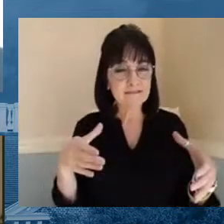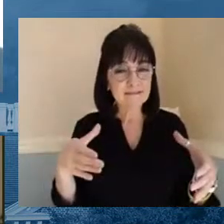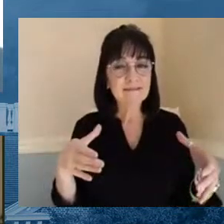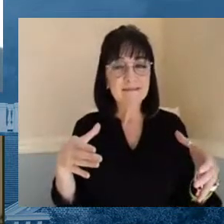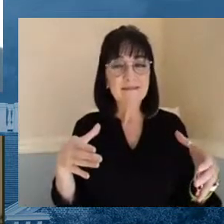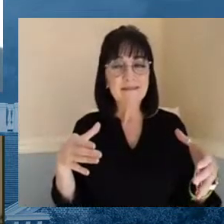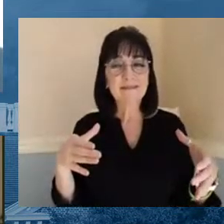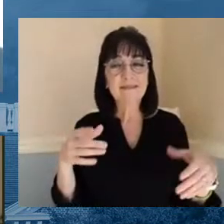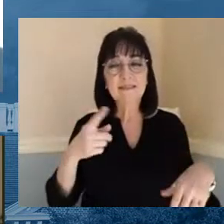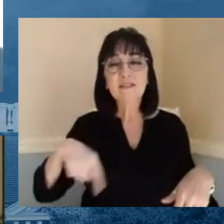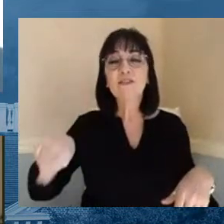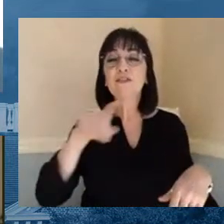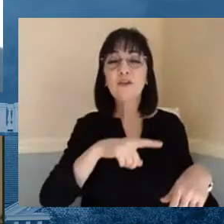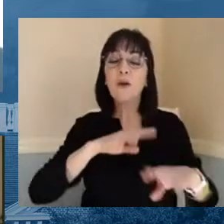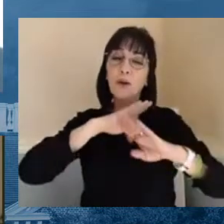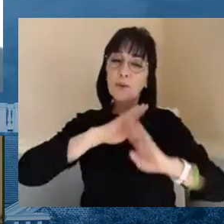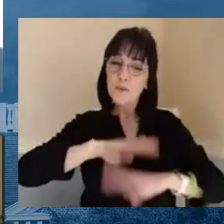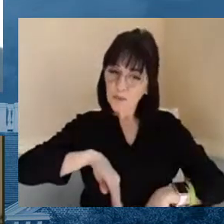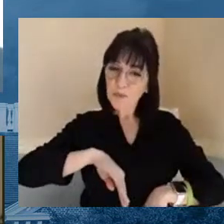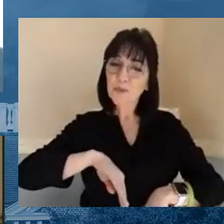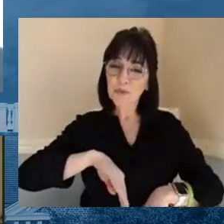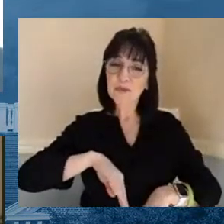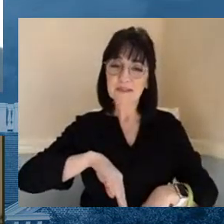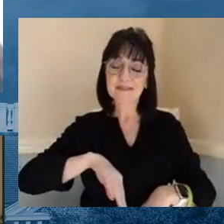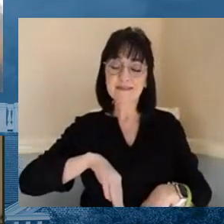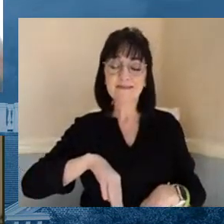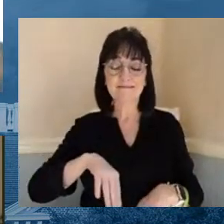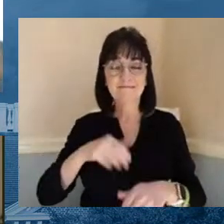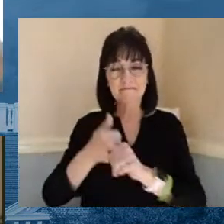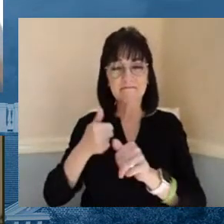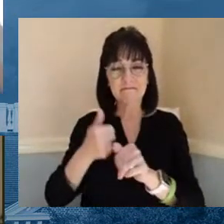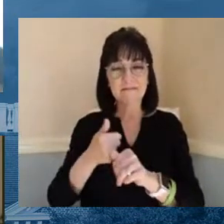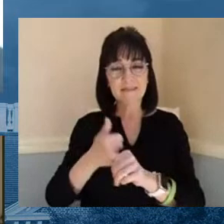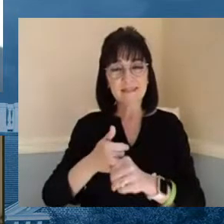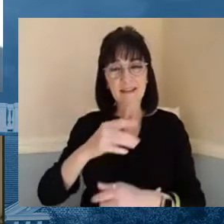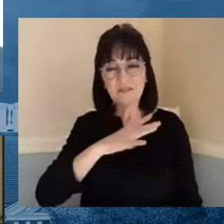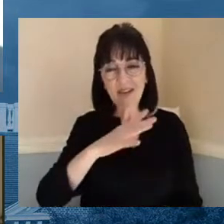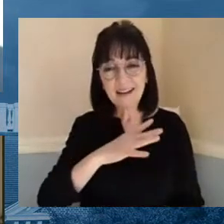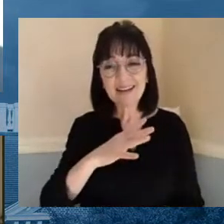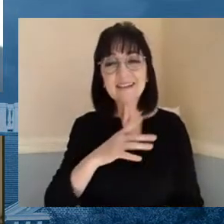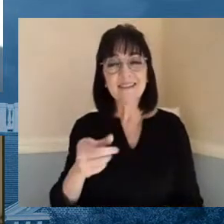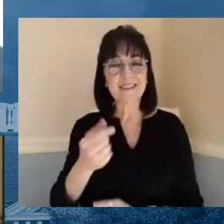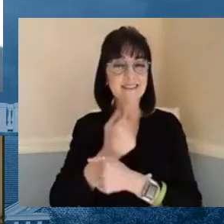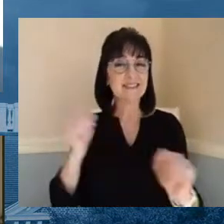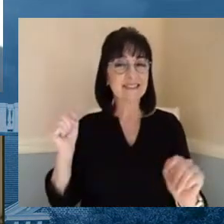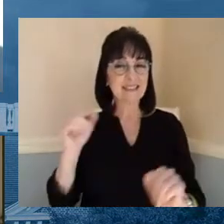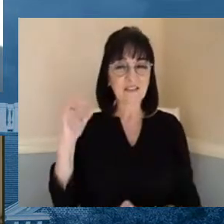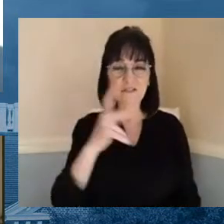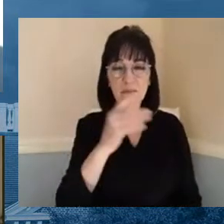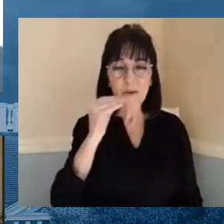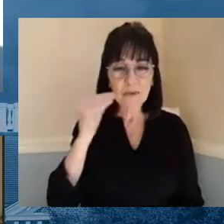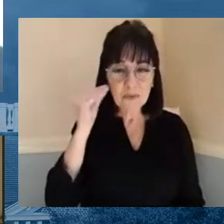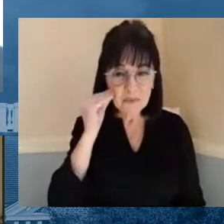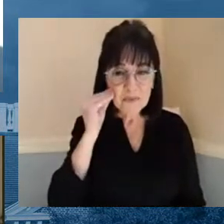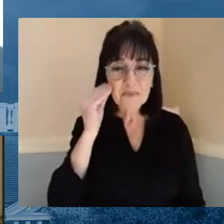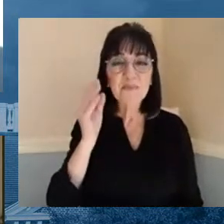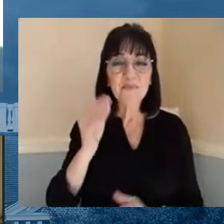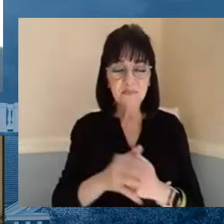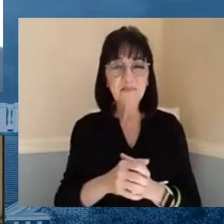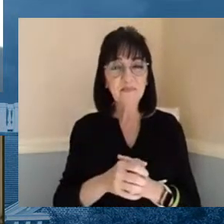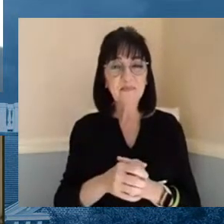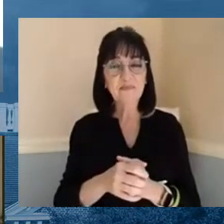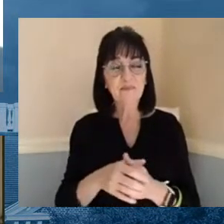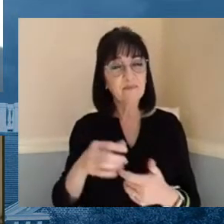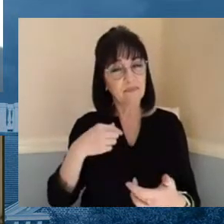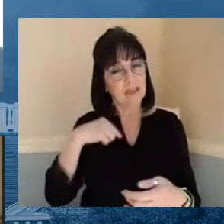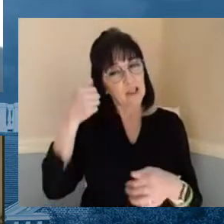was a collective sigh of relief that Lorraine was safe and that she was back home and all of that. And I remember